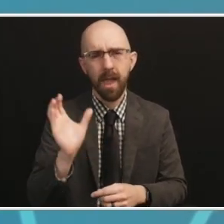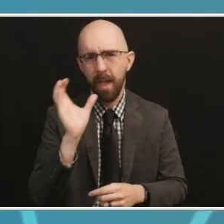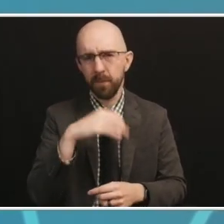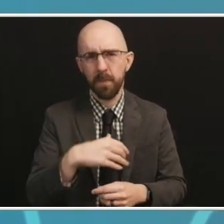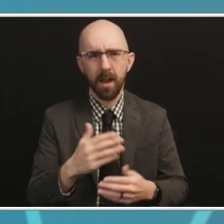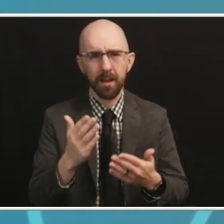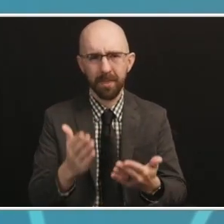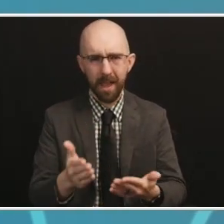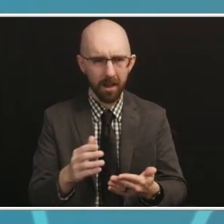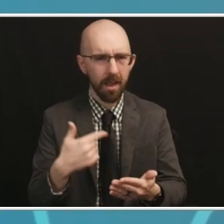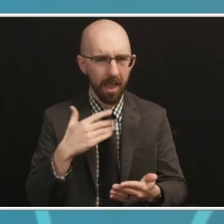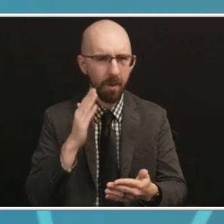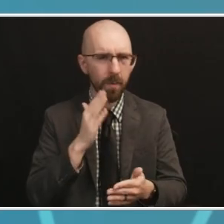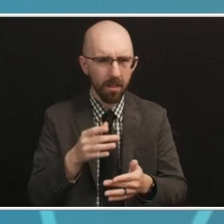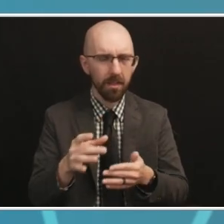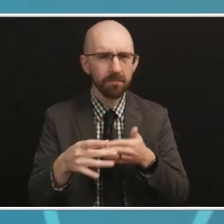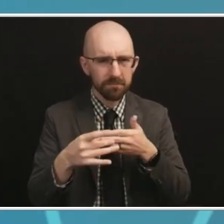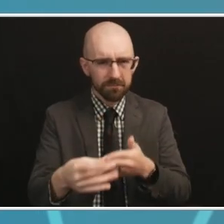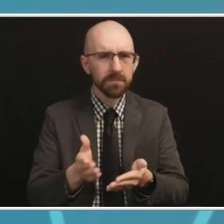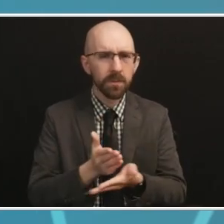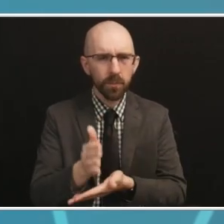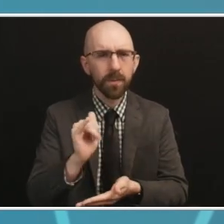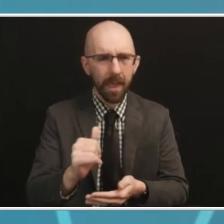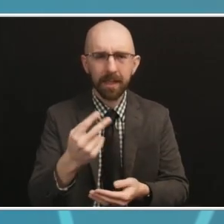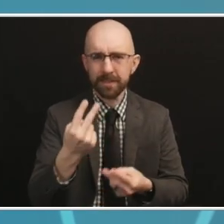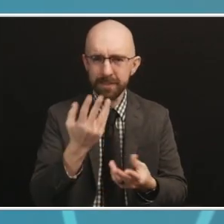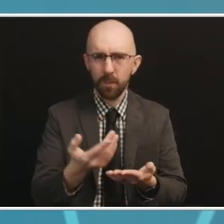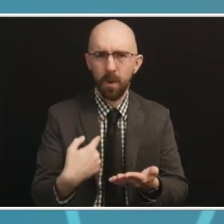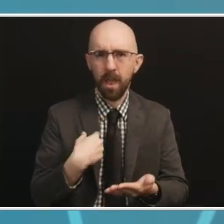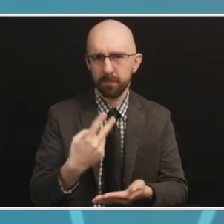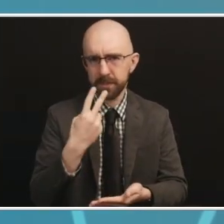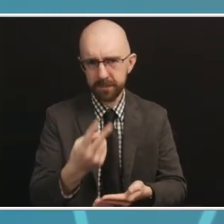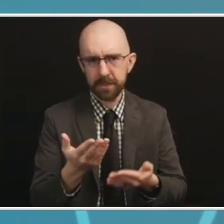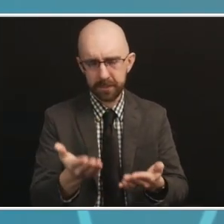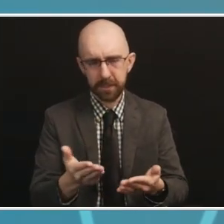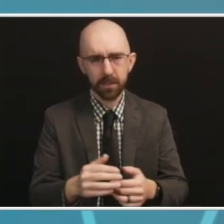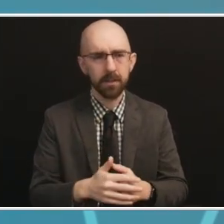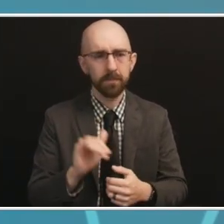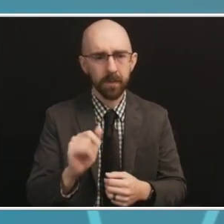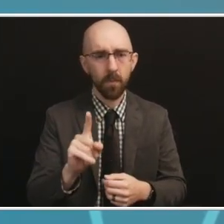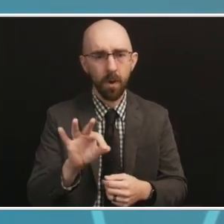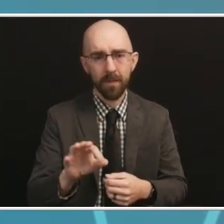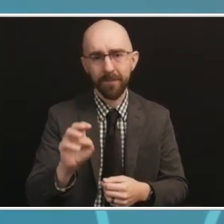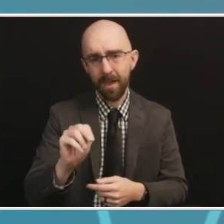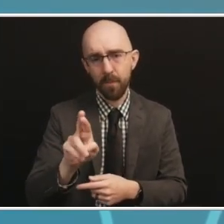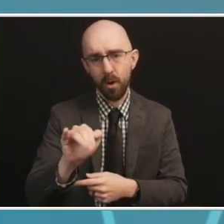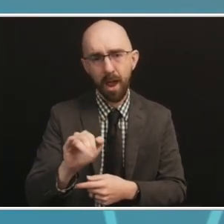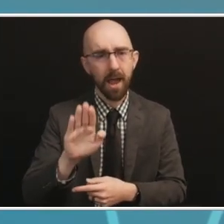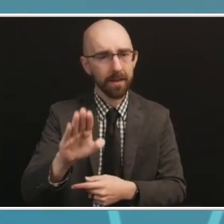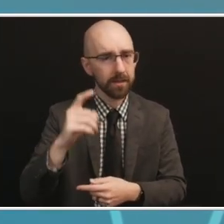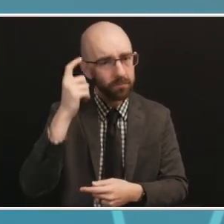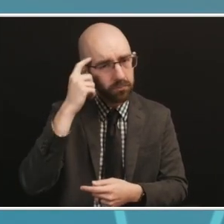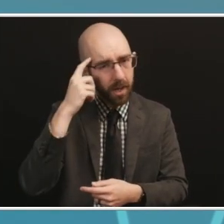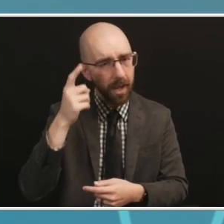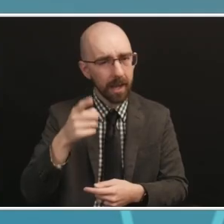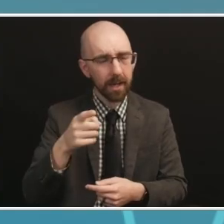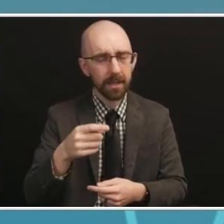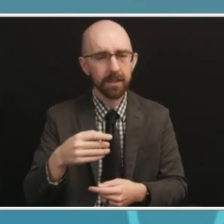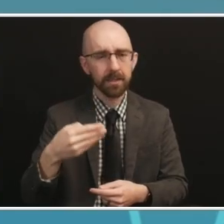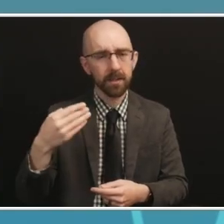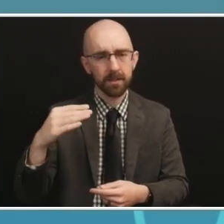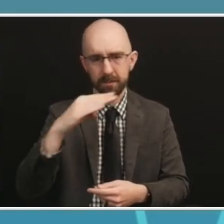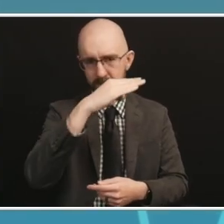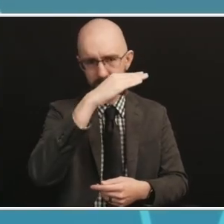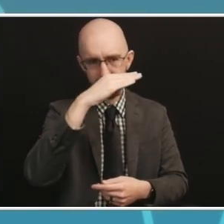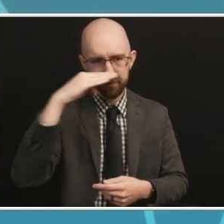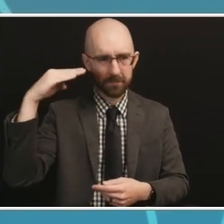kind of walk you guys through it so you can see what I'm seeing. That's one of the MRIs of his brain. It's a horizontal cut straight through the center